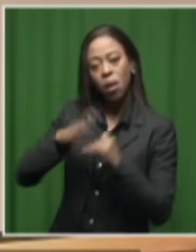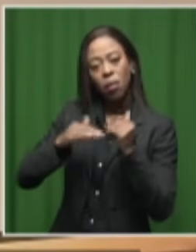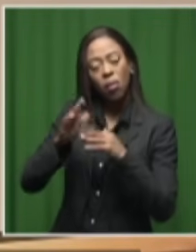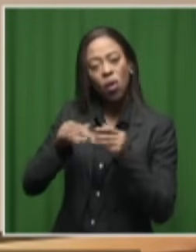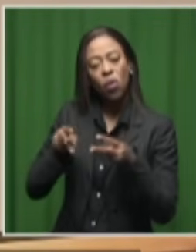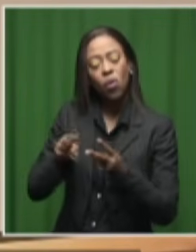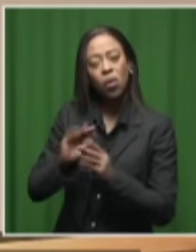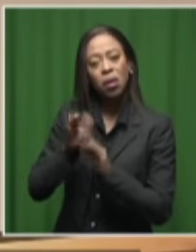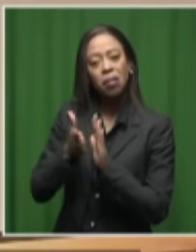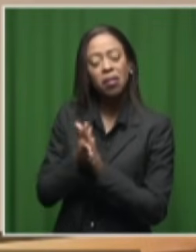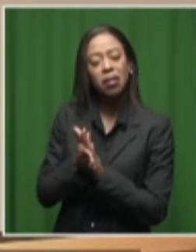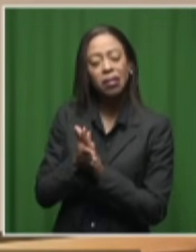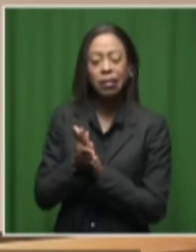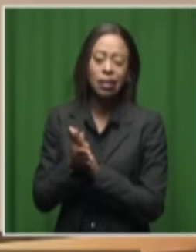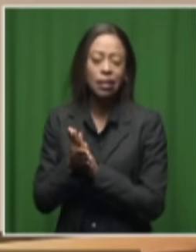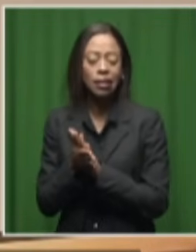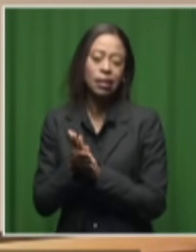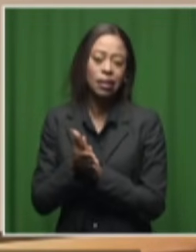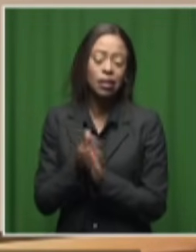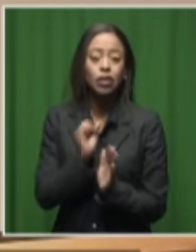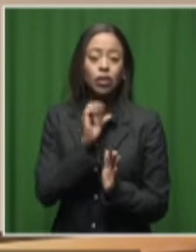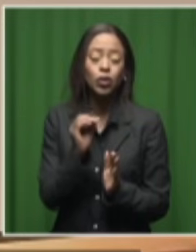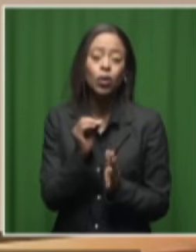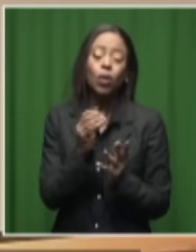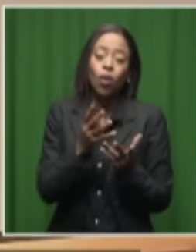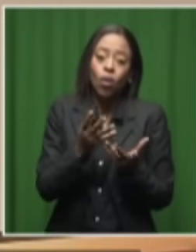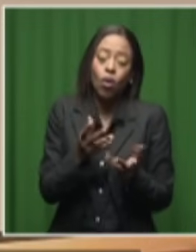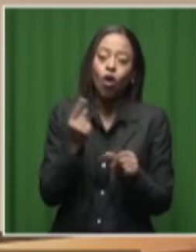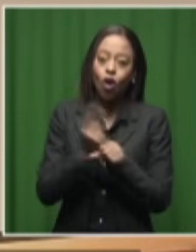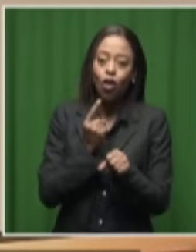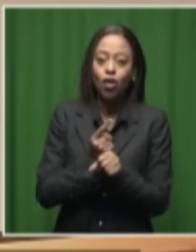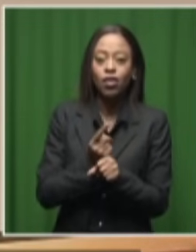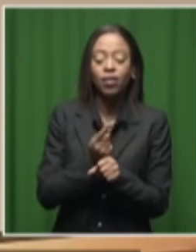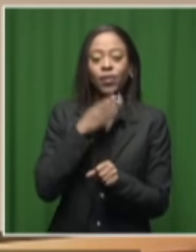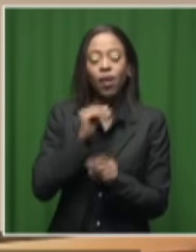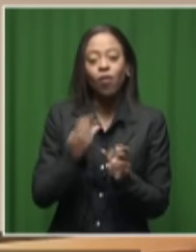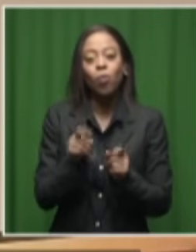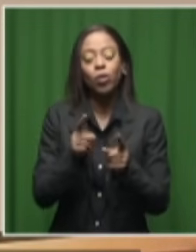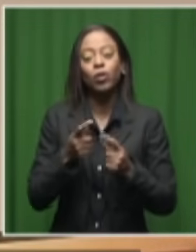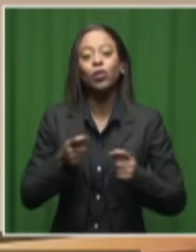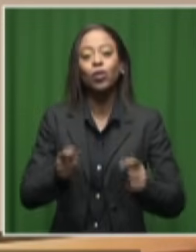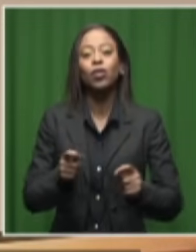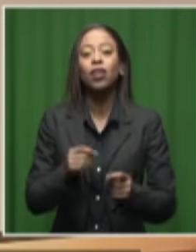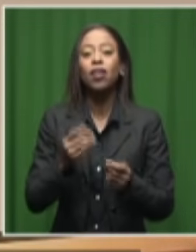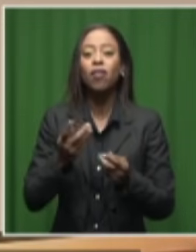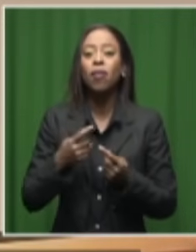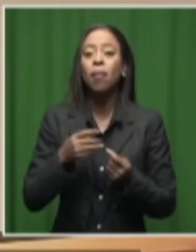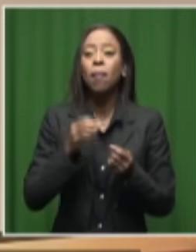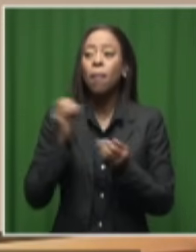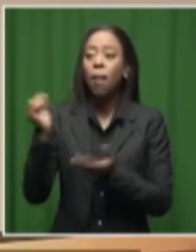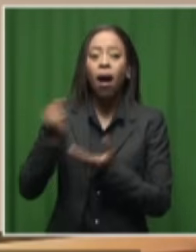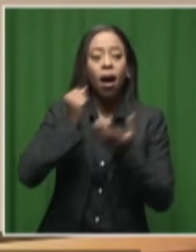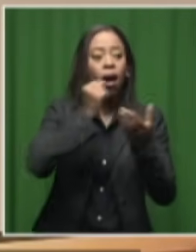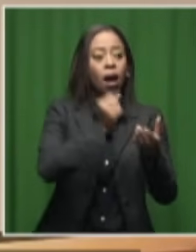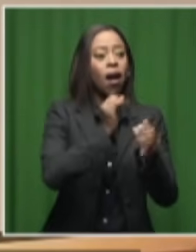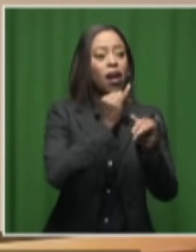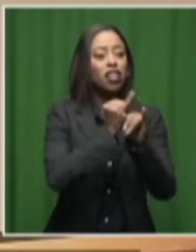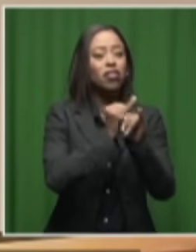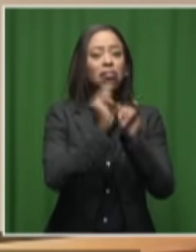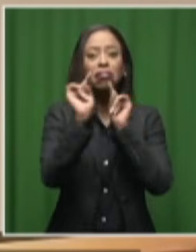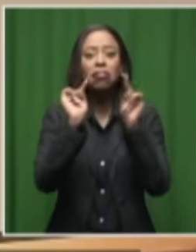and so on and so on. So there's always an opportunity cost. If we're spending more money in bailing out this institution, we're also,